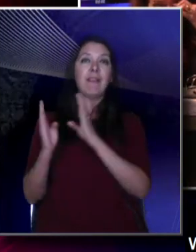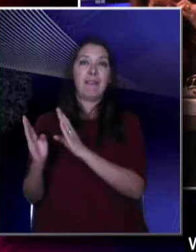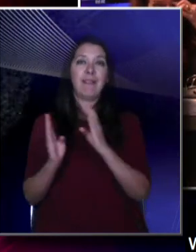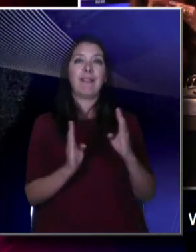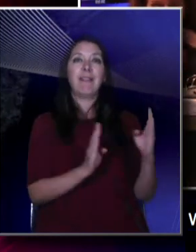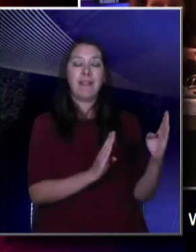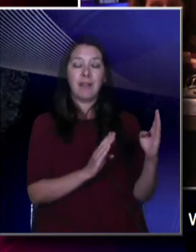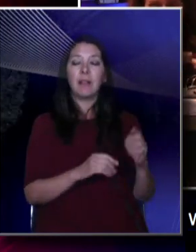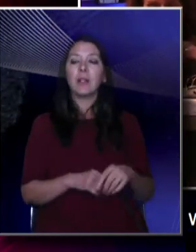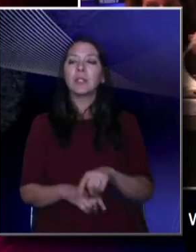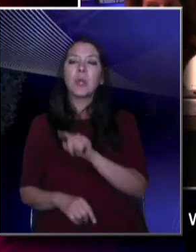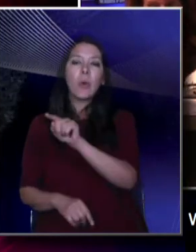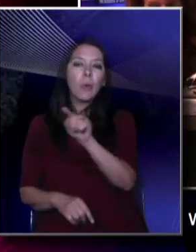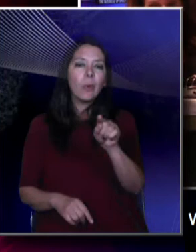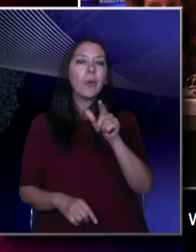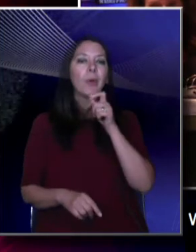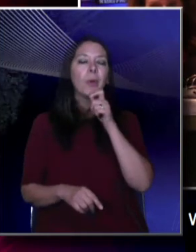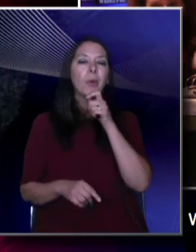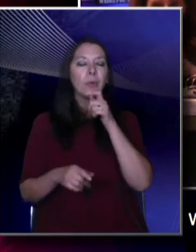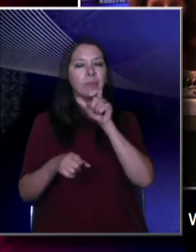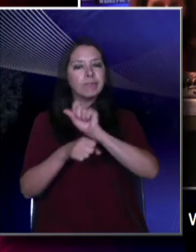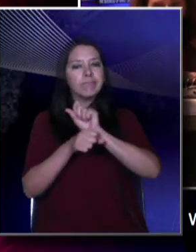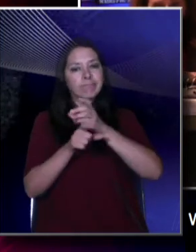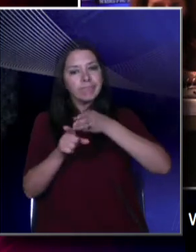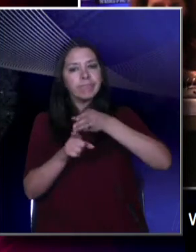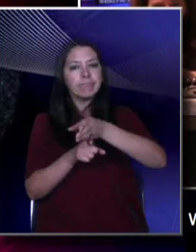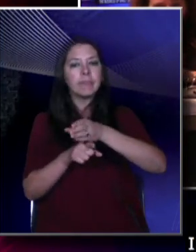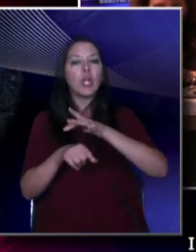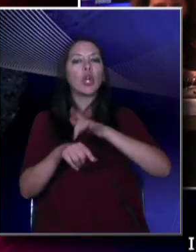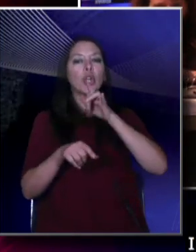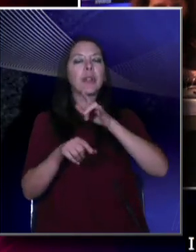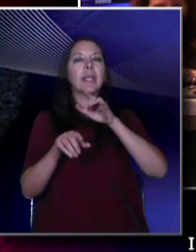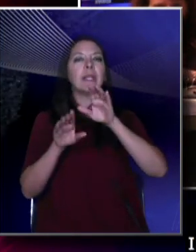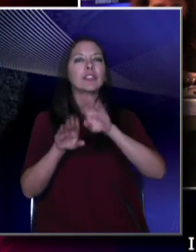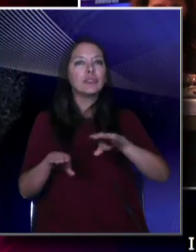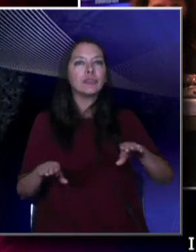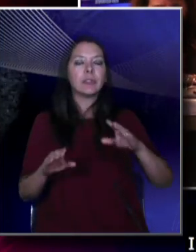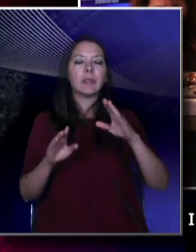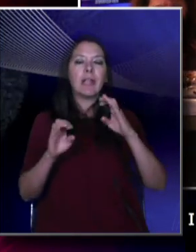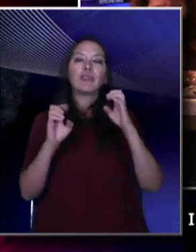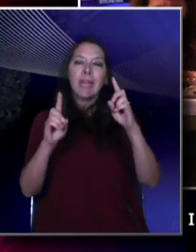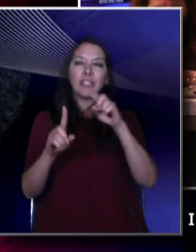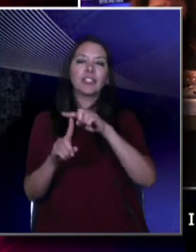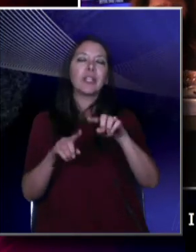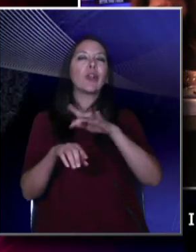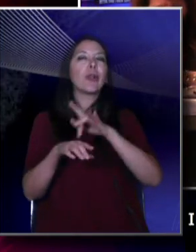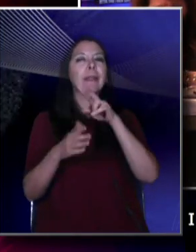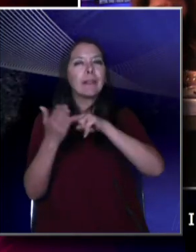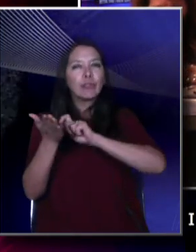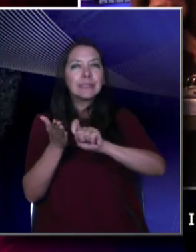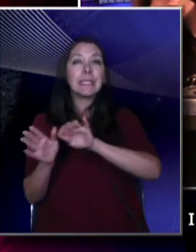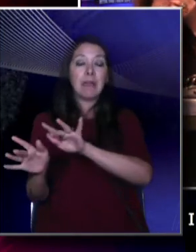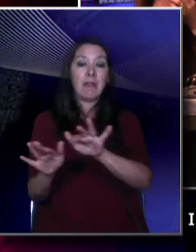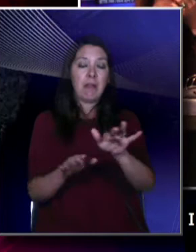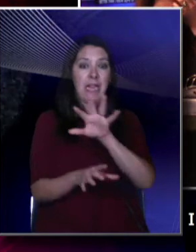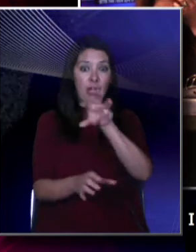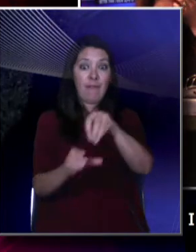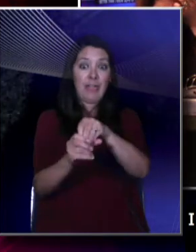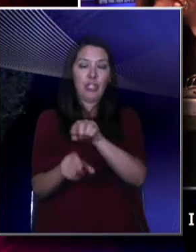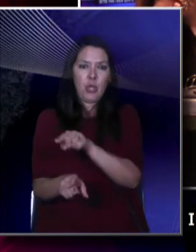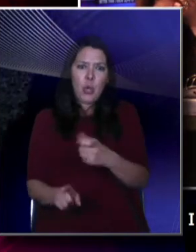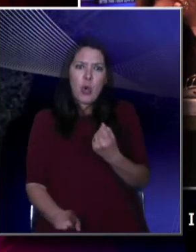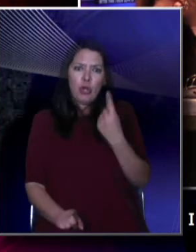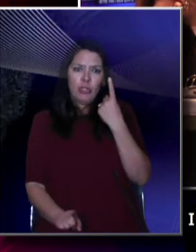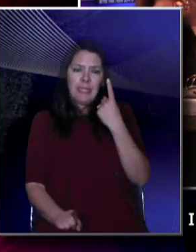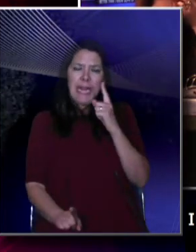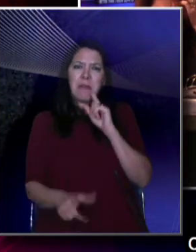early learning, early intervention, know better than I know some of the challenges that occur